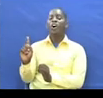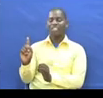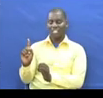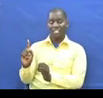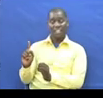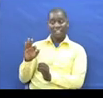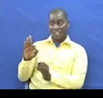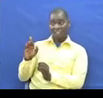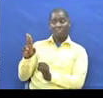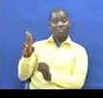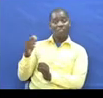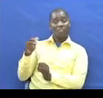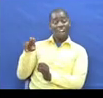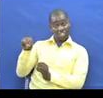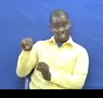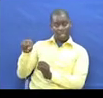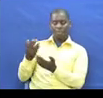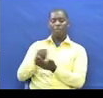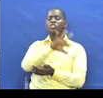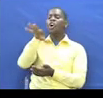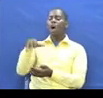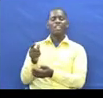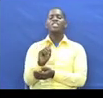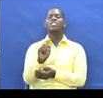to be a function, because there is a first entry